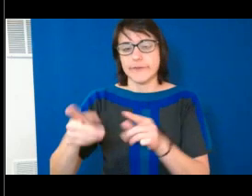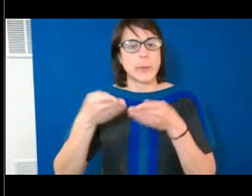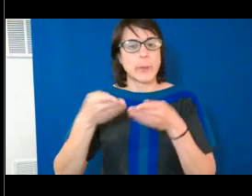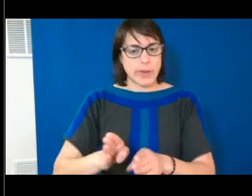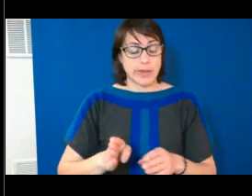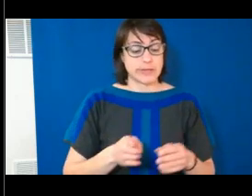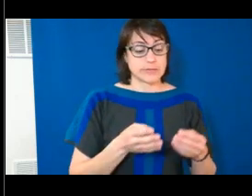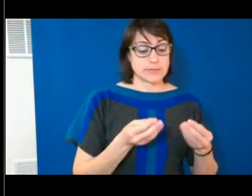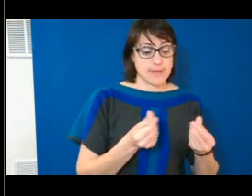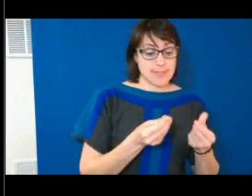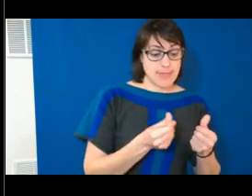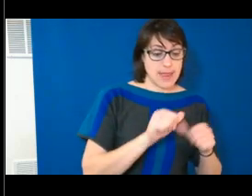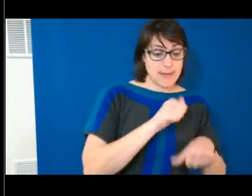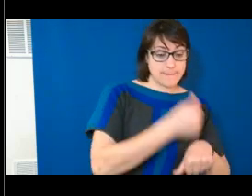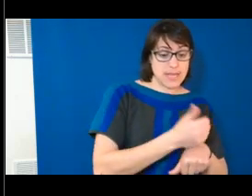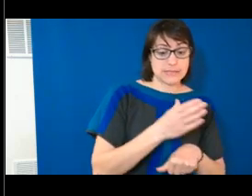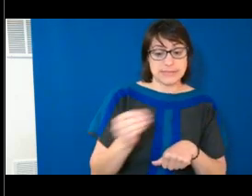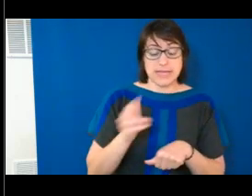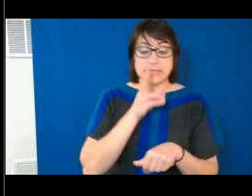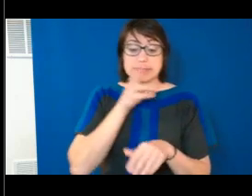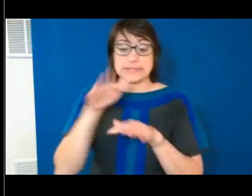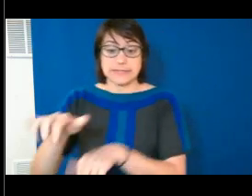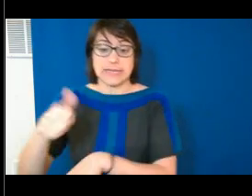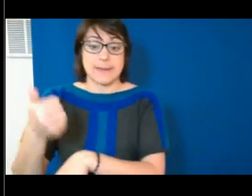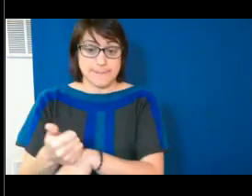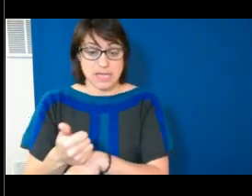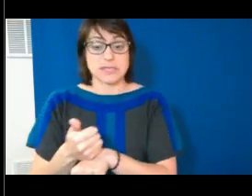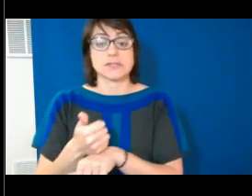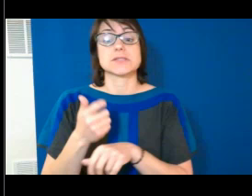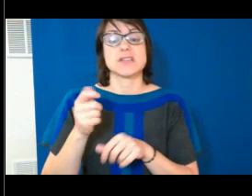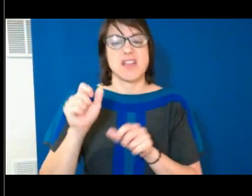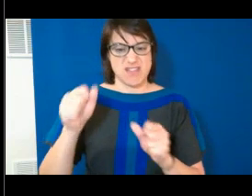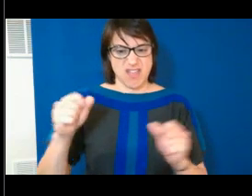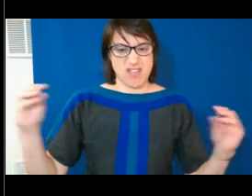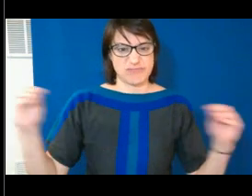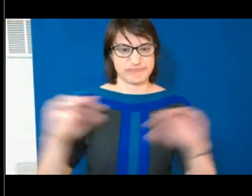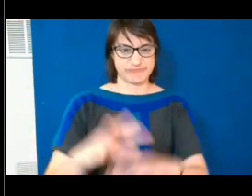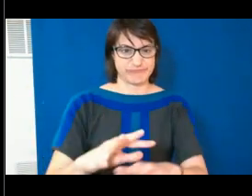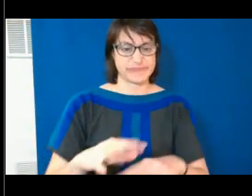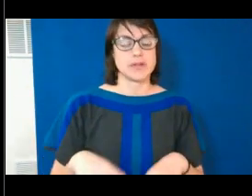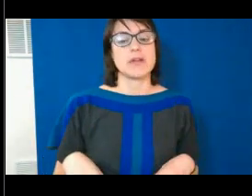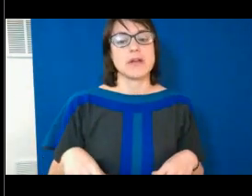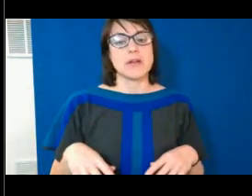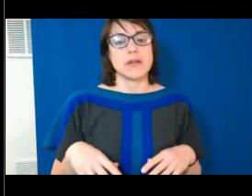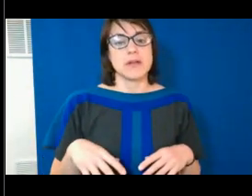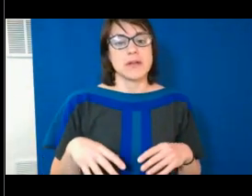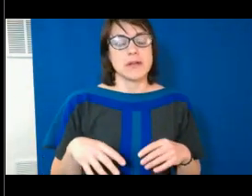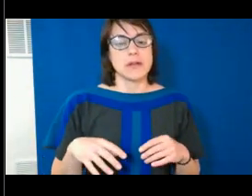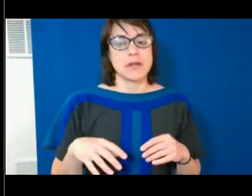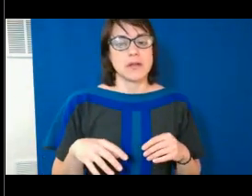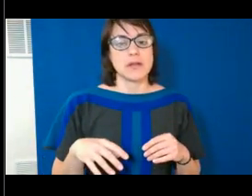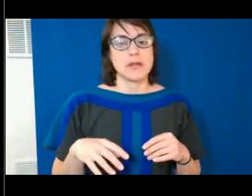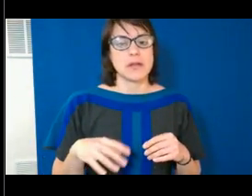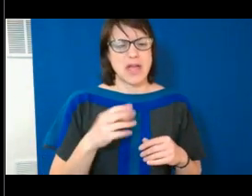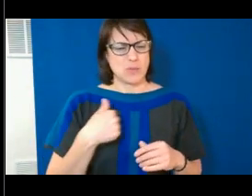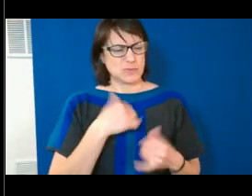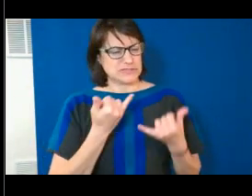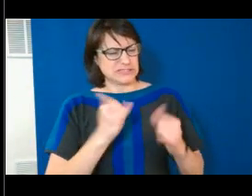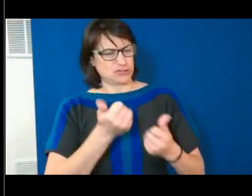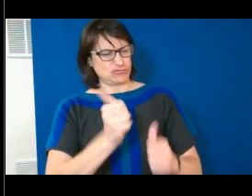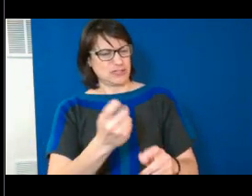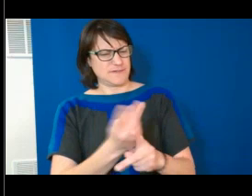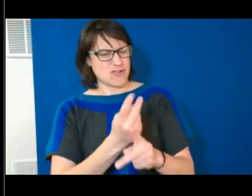land-based and sea-based sources of plastic debris end up in the ocean. And we're still trying to answer the question, where does it go? Where does it